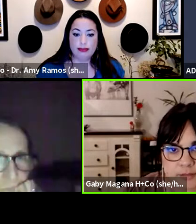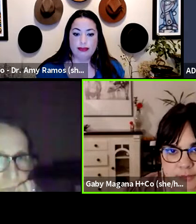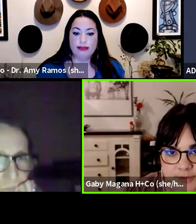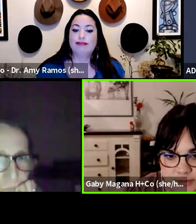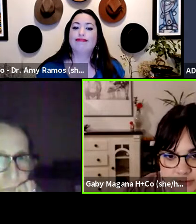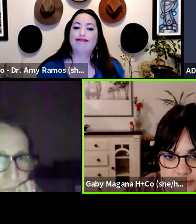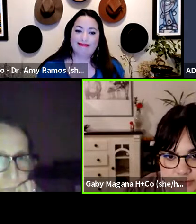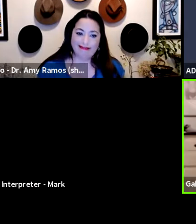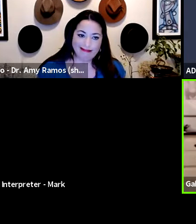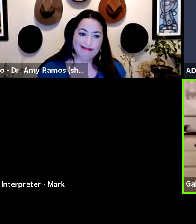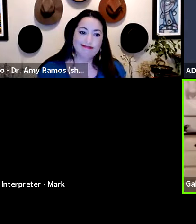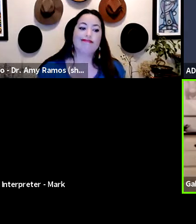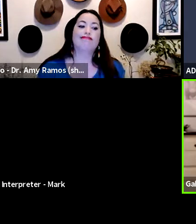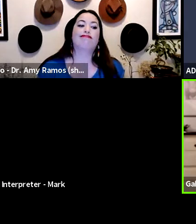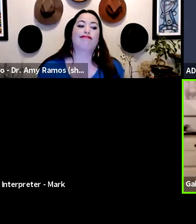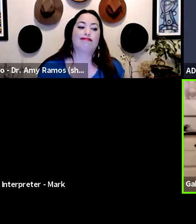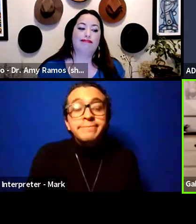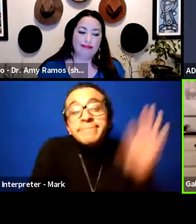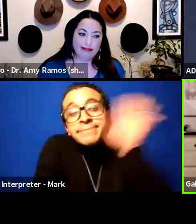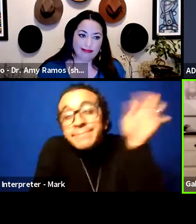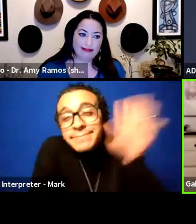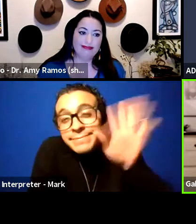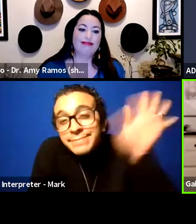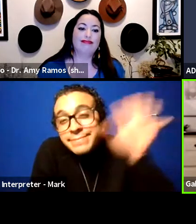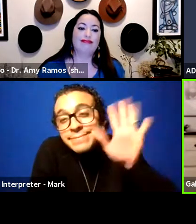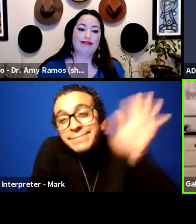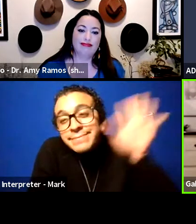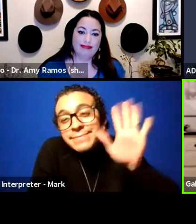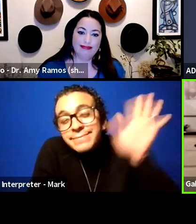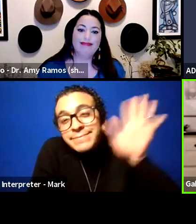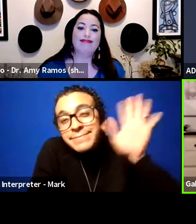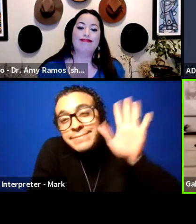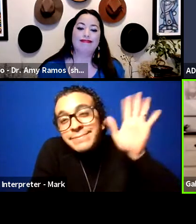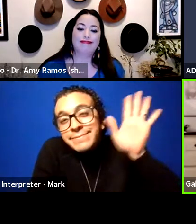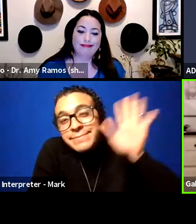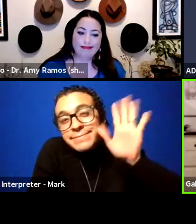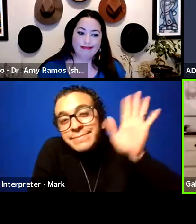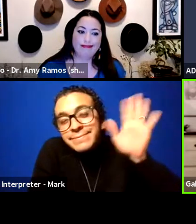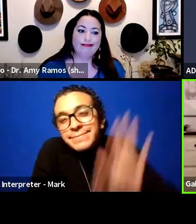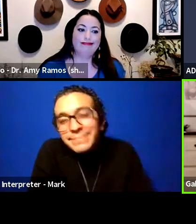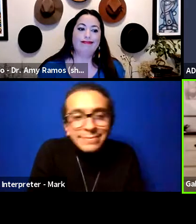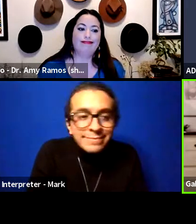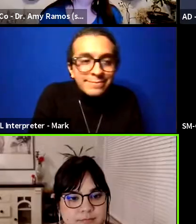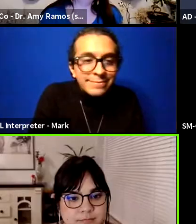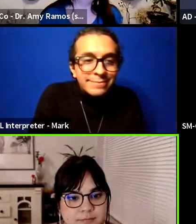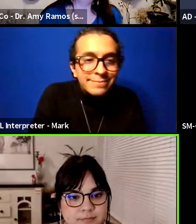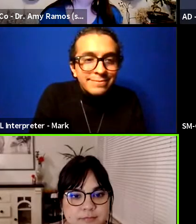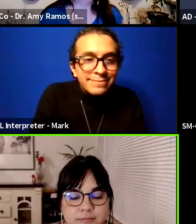Yeah, I think they are going to close. They have a countdown.